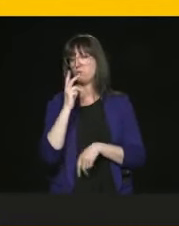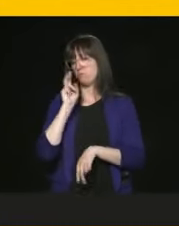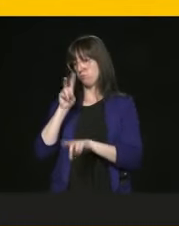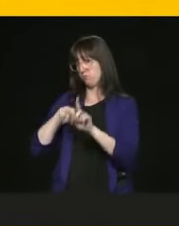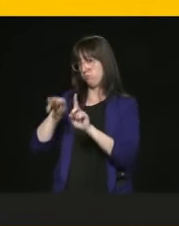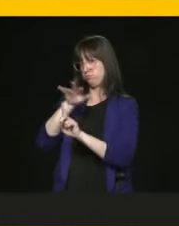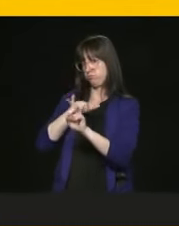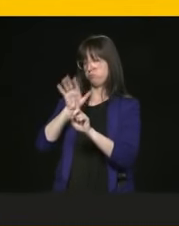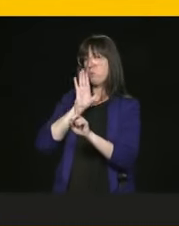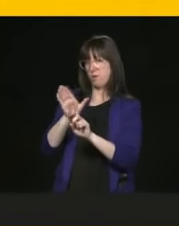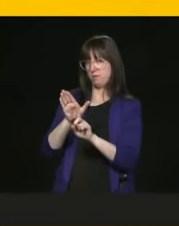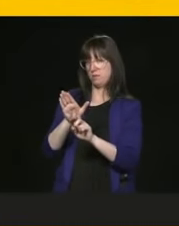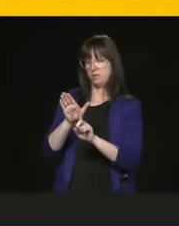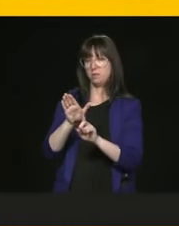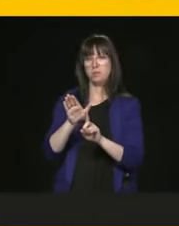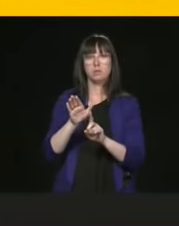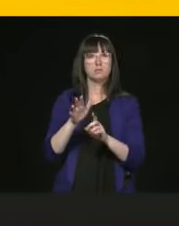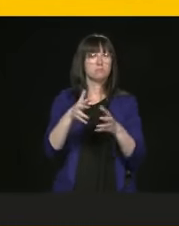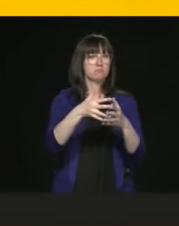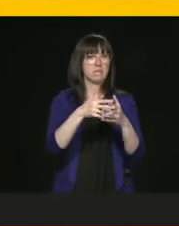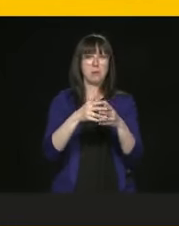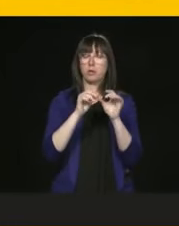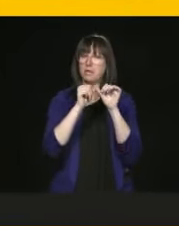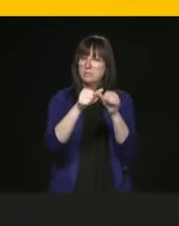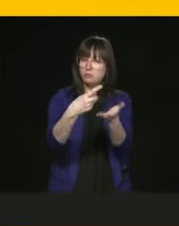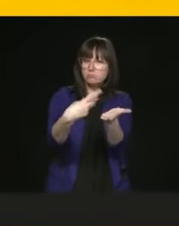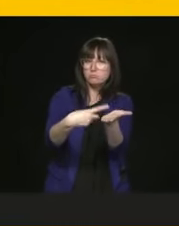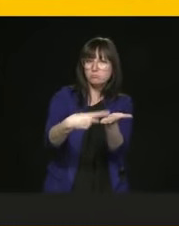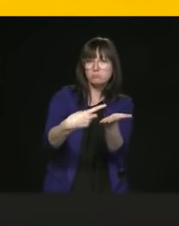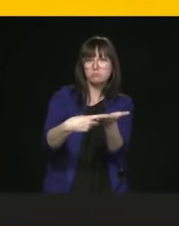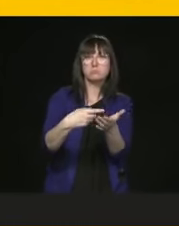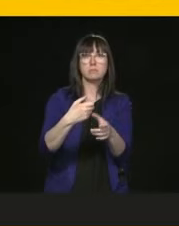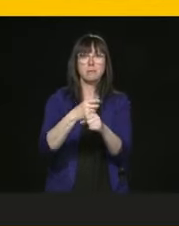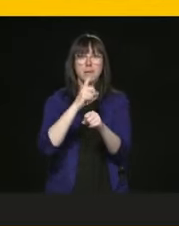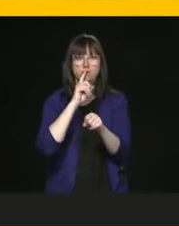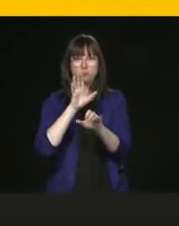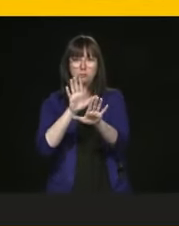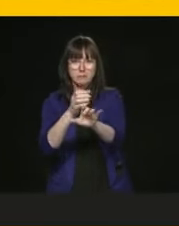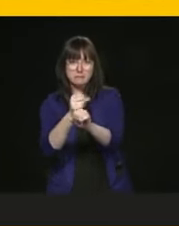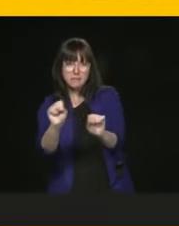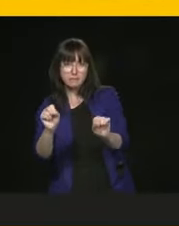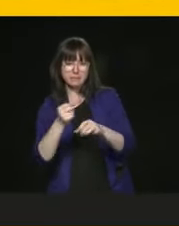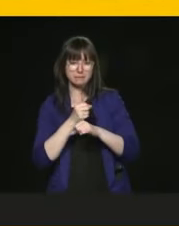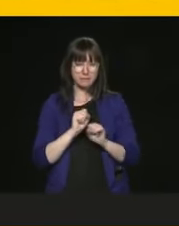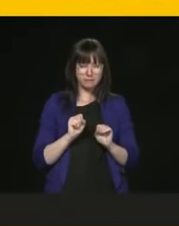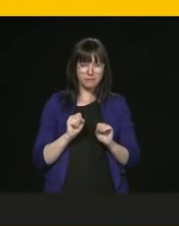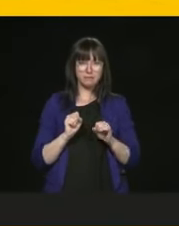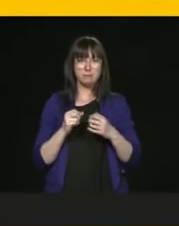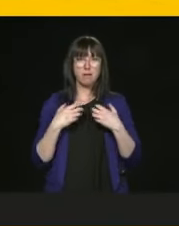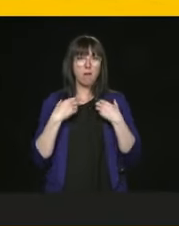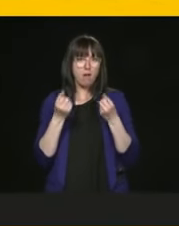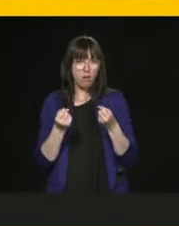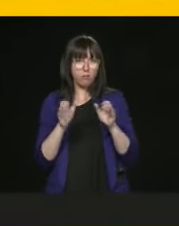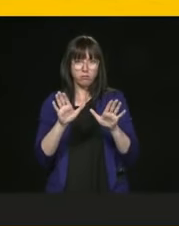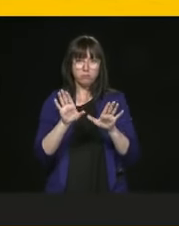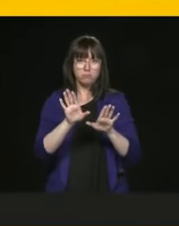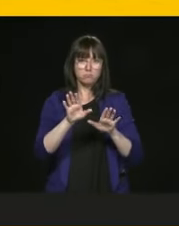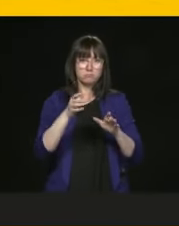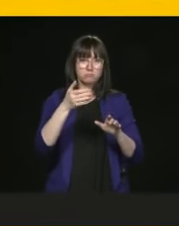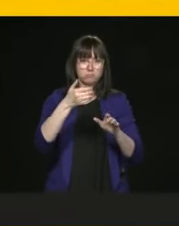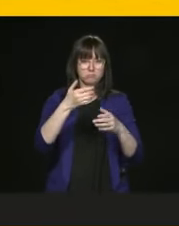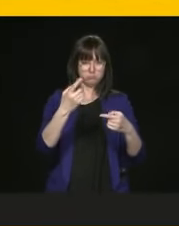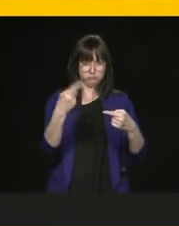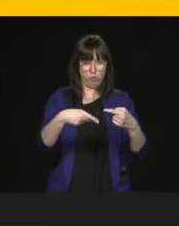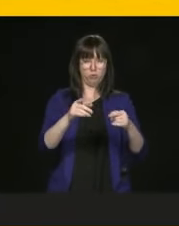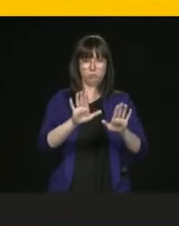our own safety by maintaining the current measures at the border. At